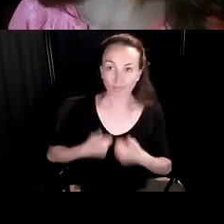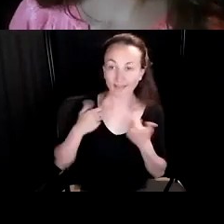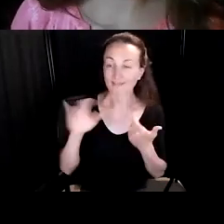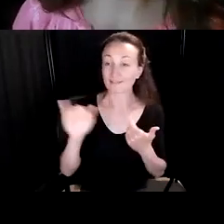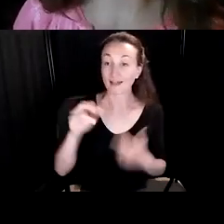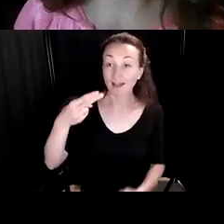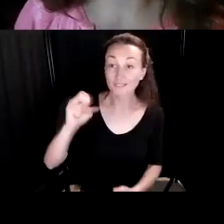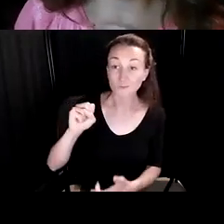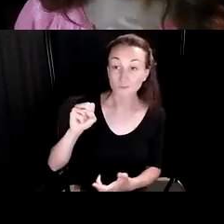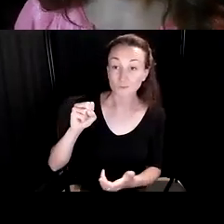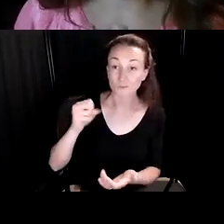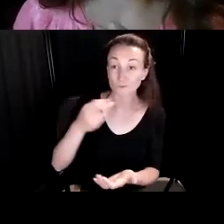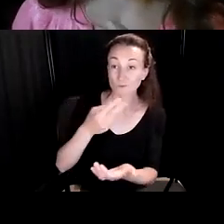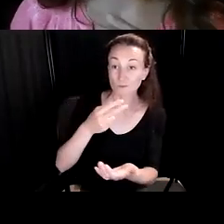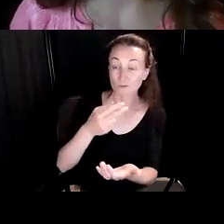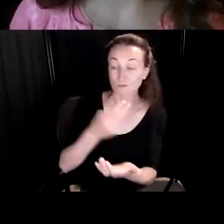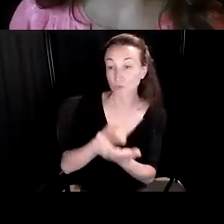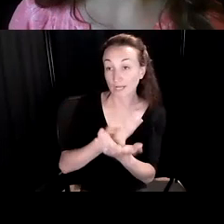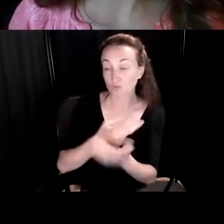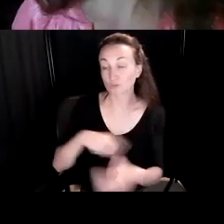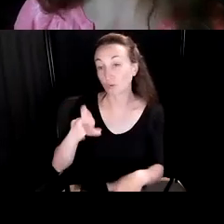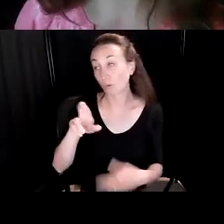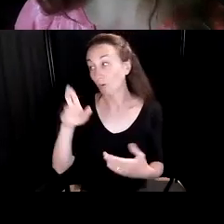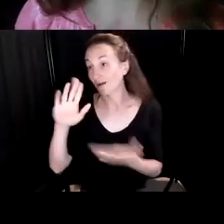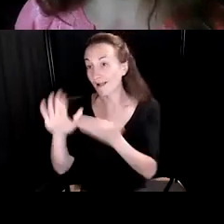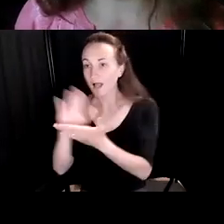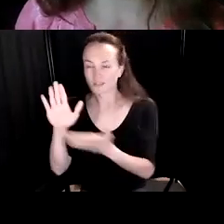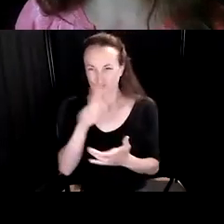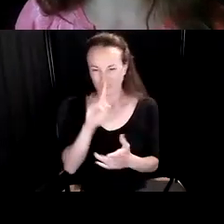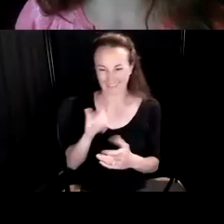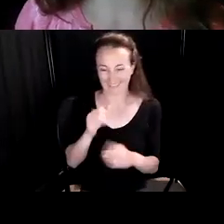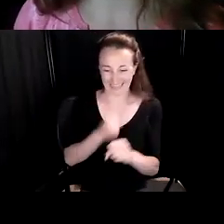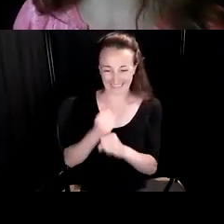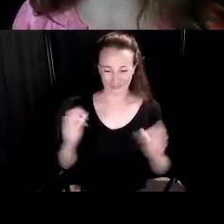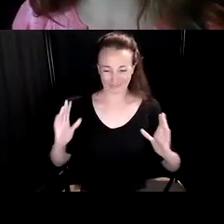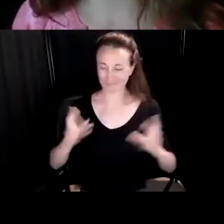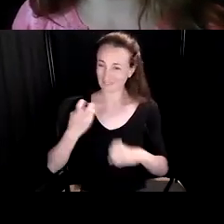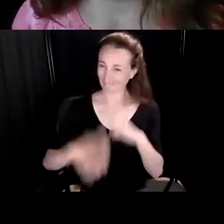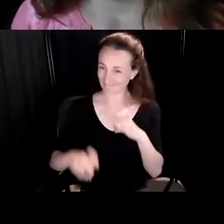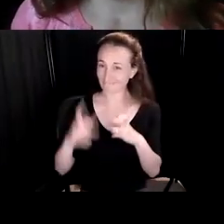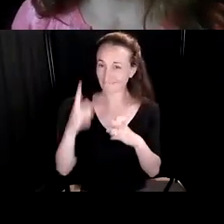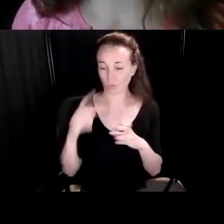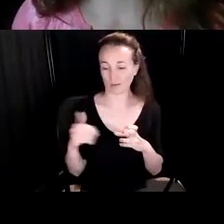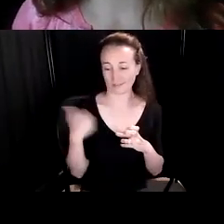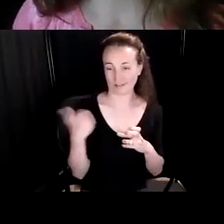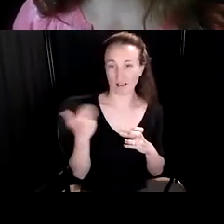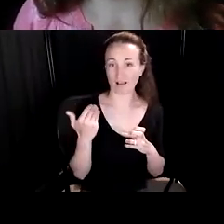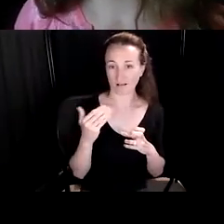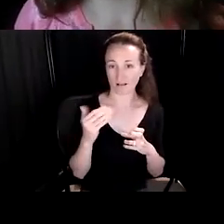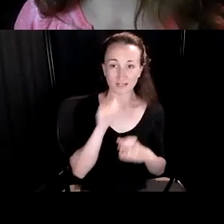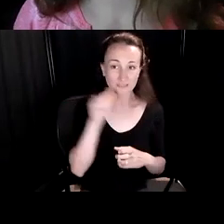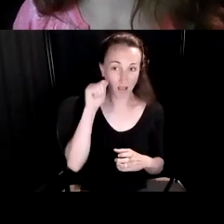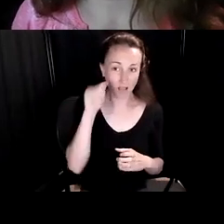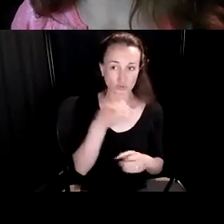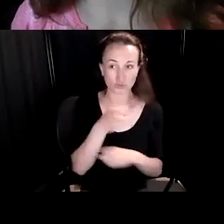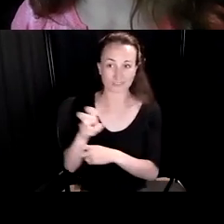You know, it was a really difficult, challenging year for young people transitioning to adulthood. We did have